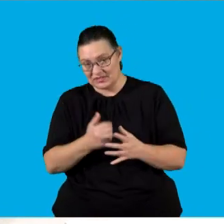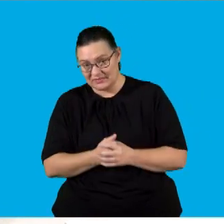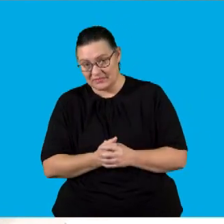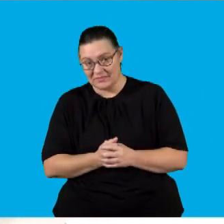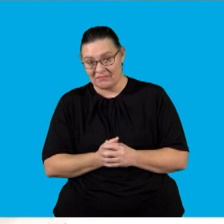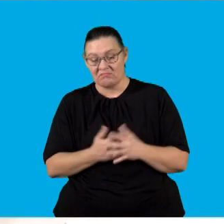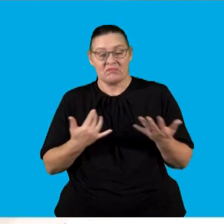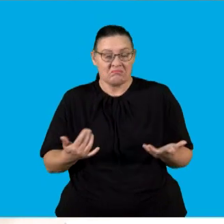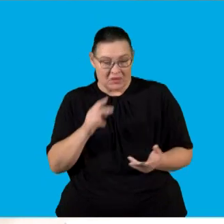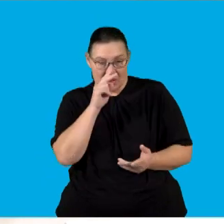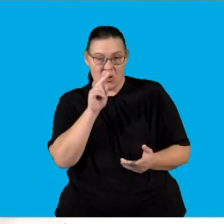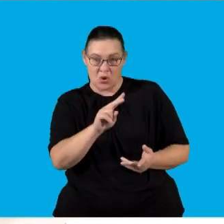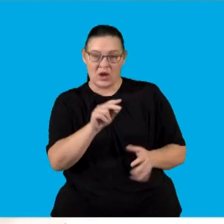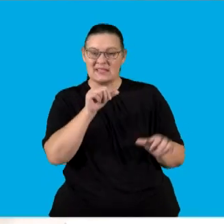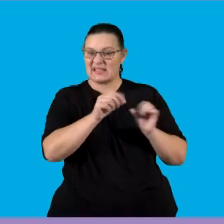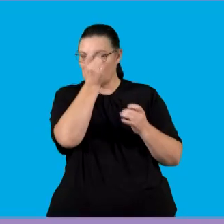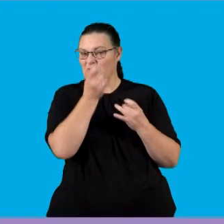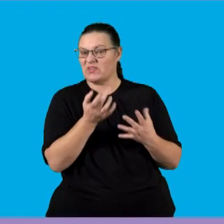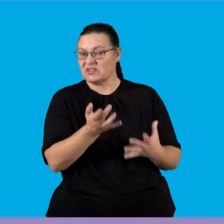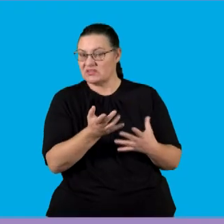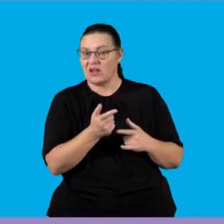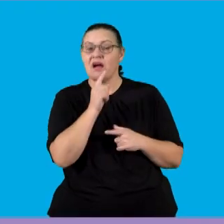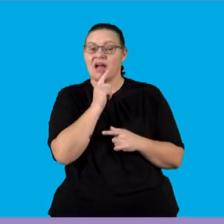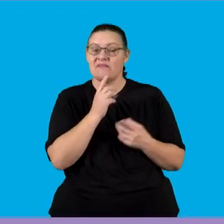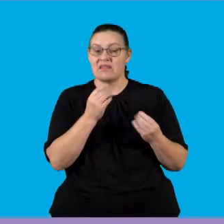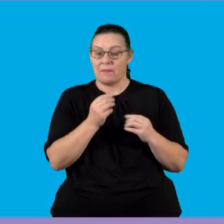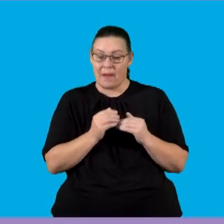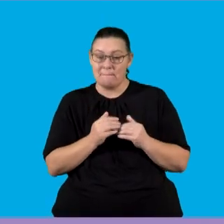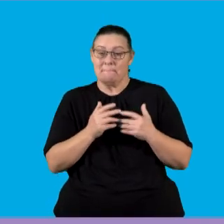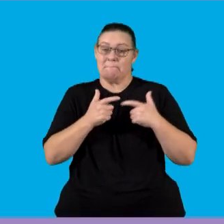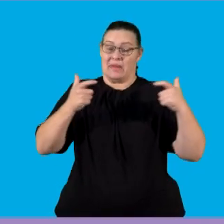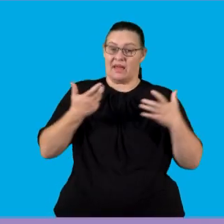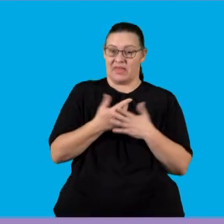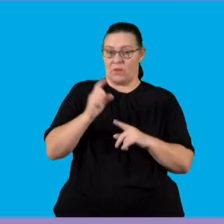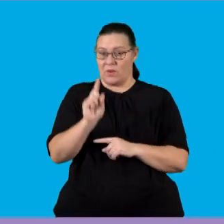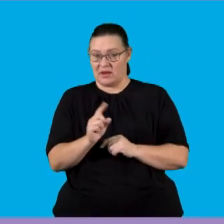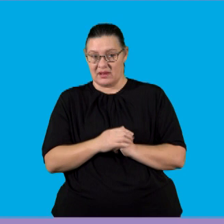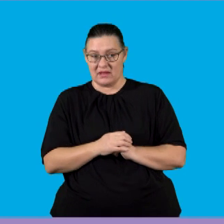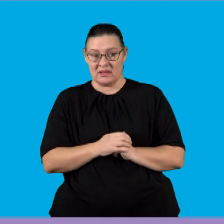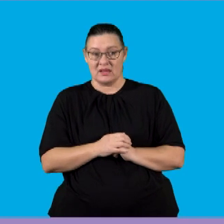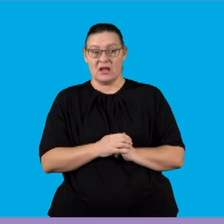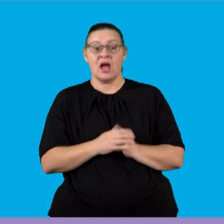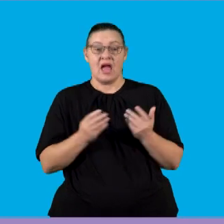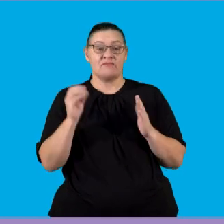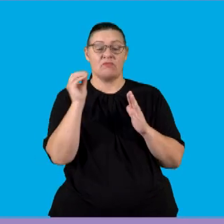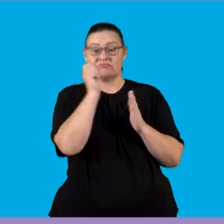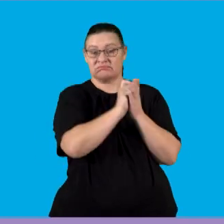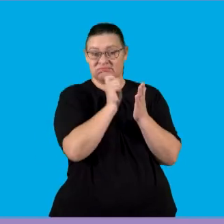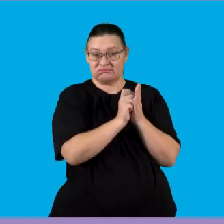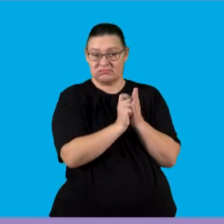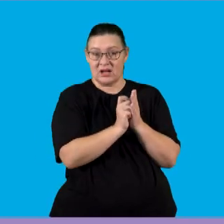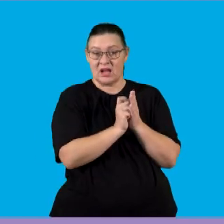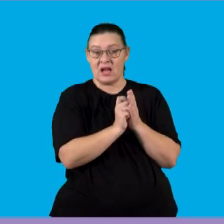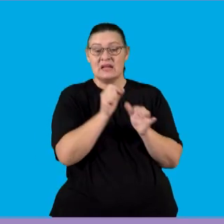notation. Now let's look at scientific notation when the numbers are greater than 1. So when the number that is being written